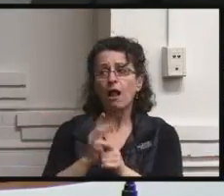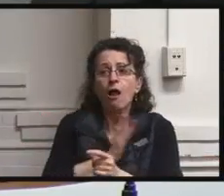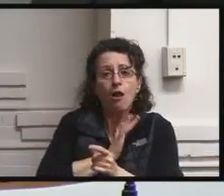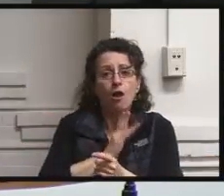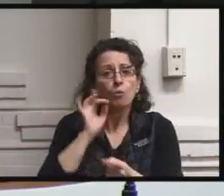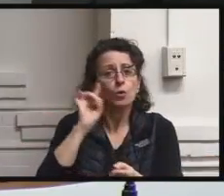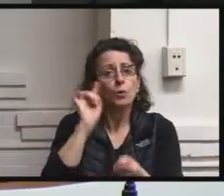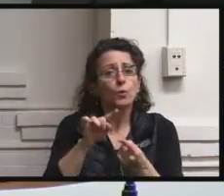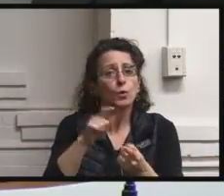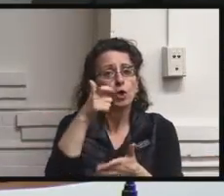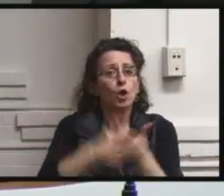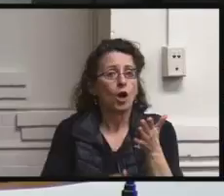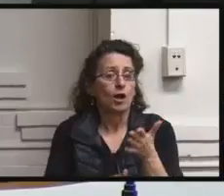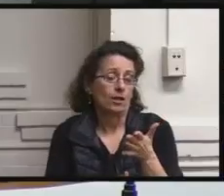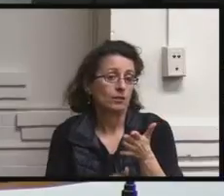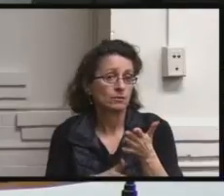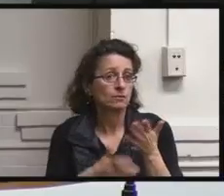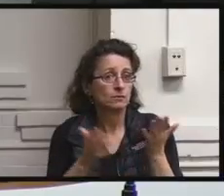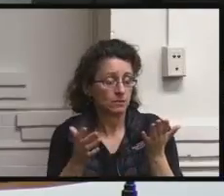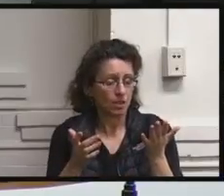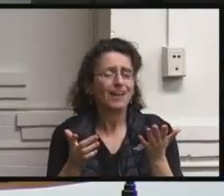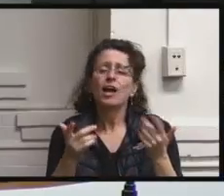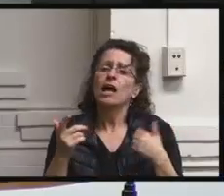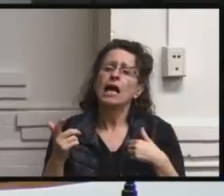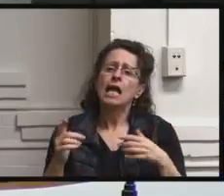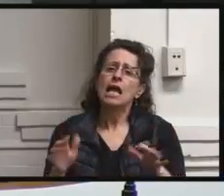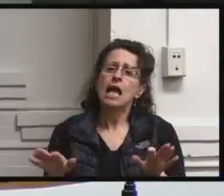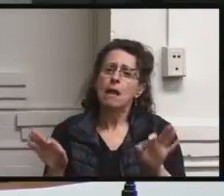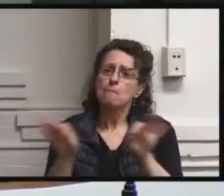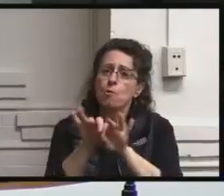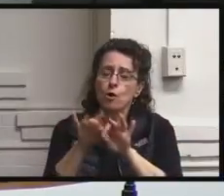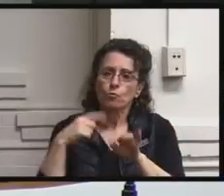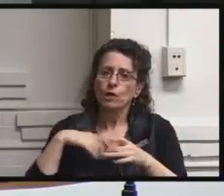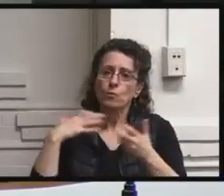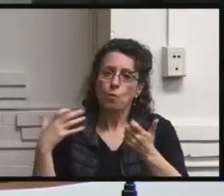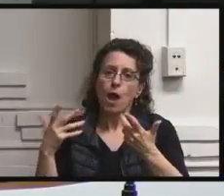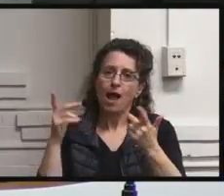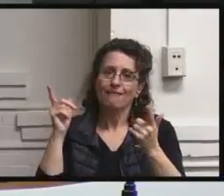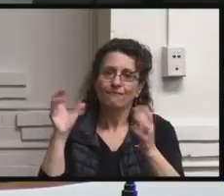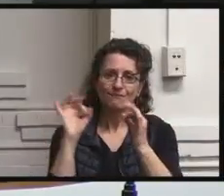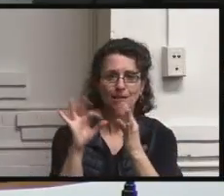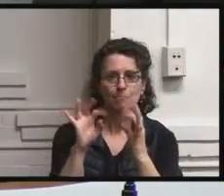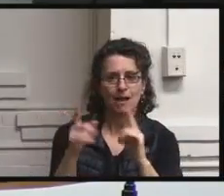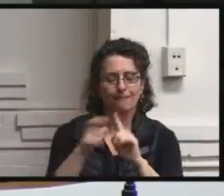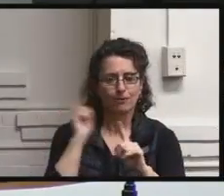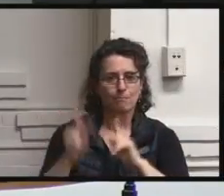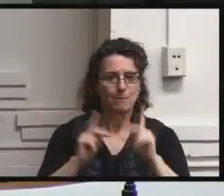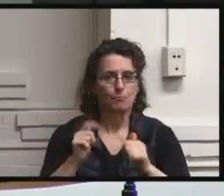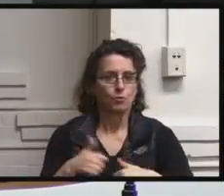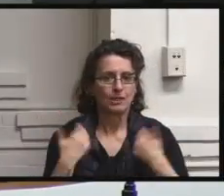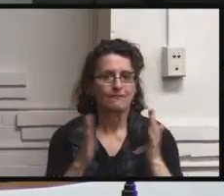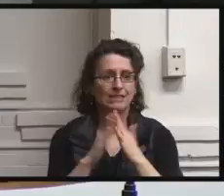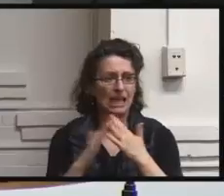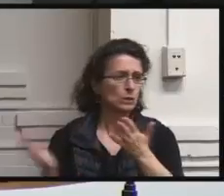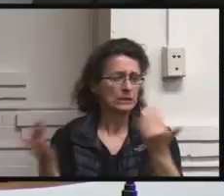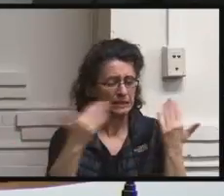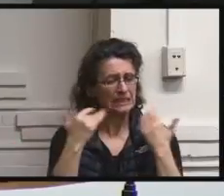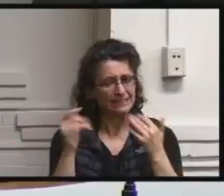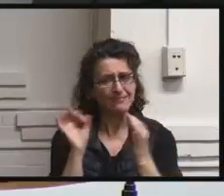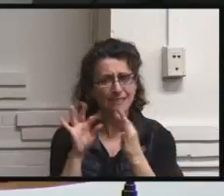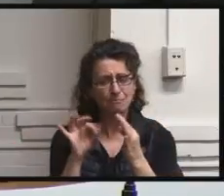far. Once again, we solicit a comment from anybody who's got anything to say about it, but that's what it's looking like right now.